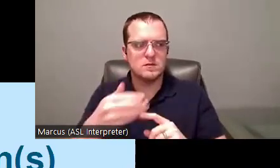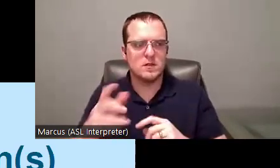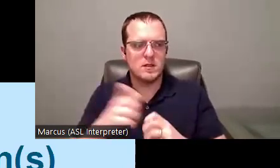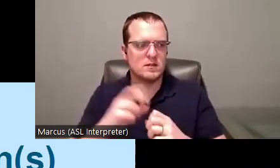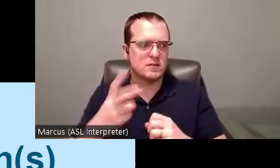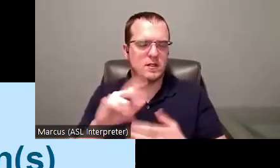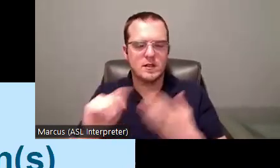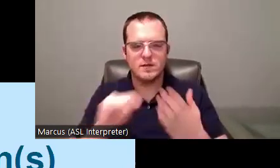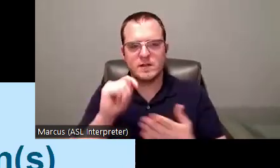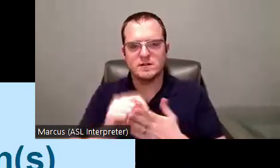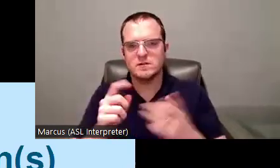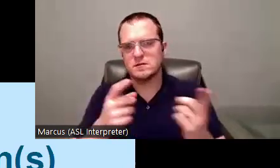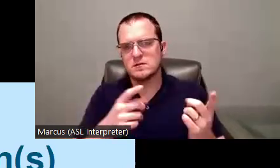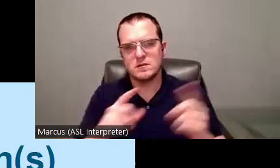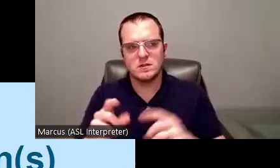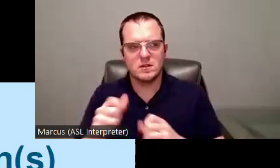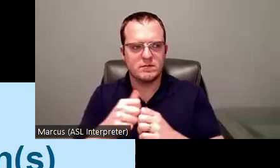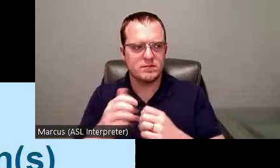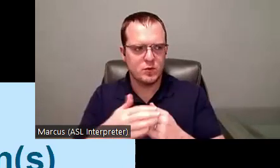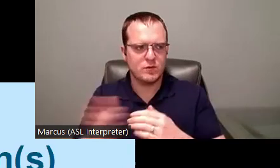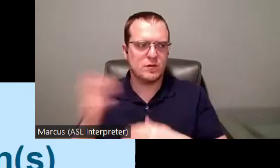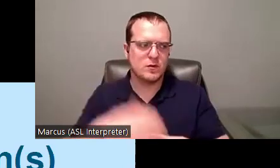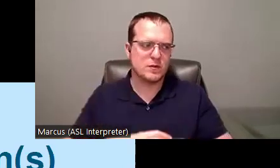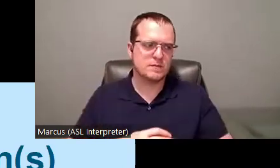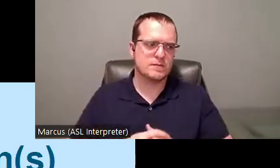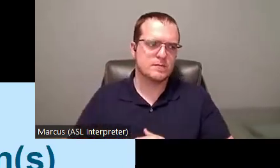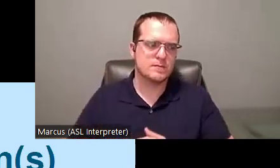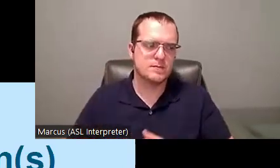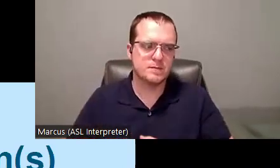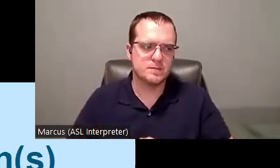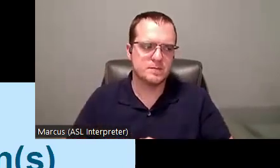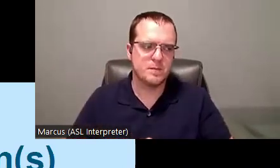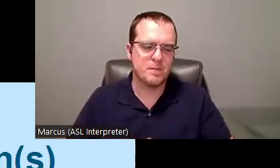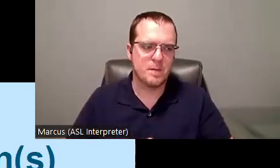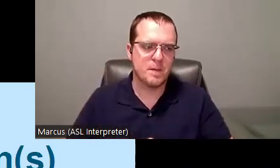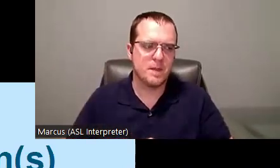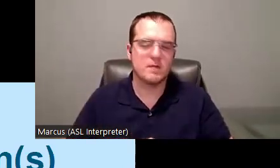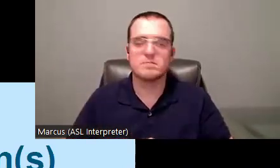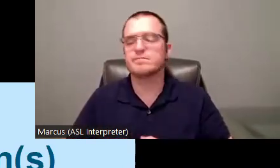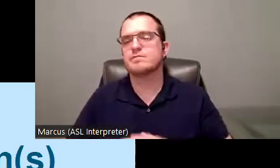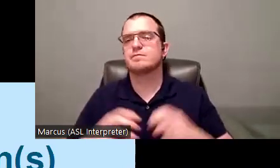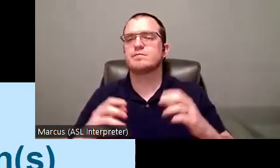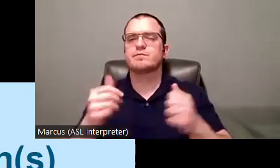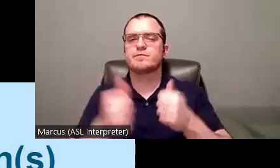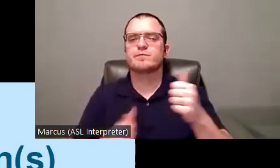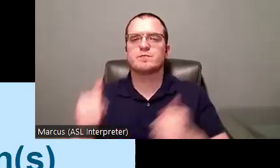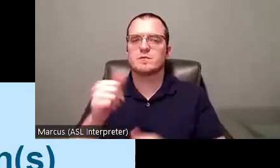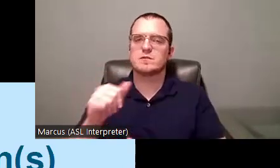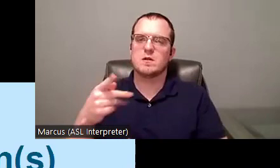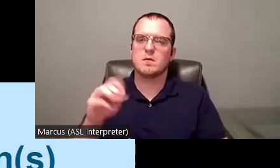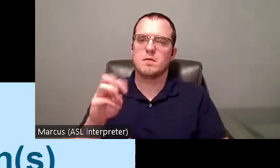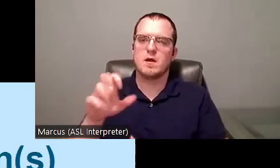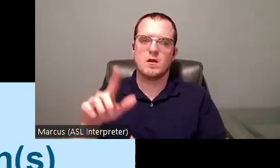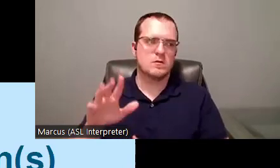phase moves forward. I would echo Director Powell's comments, in terms of and David, yours, in